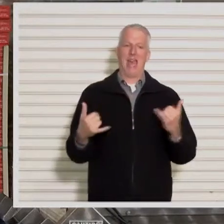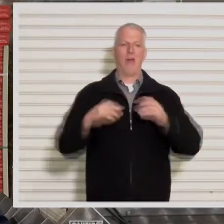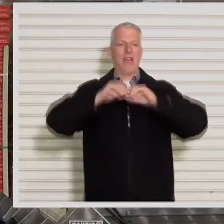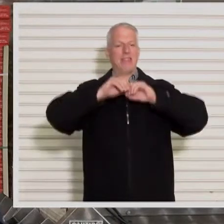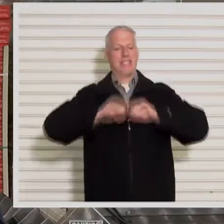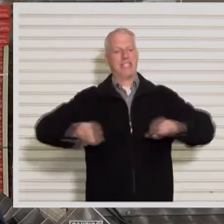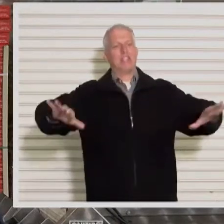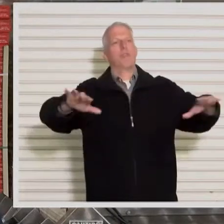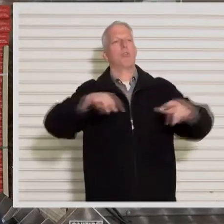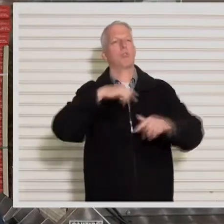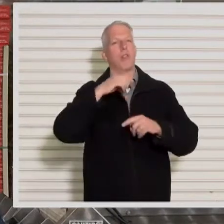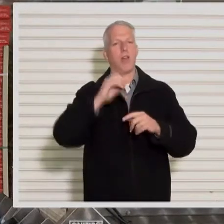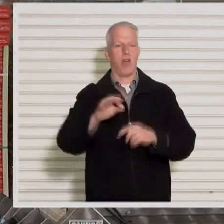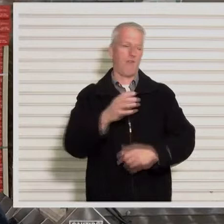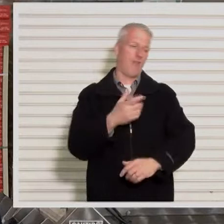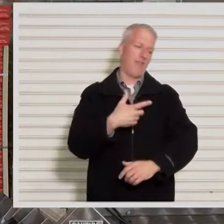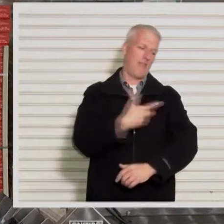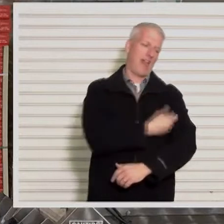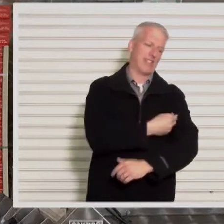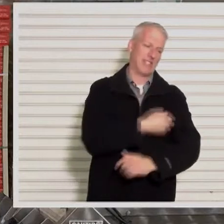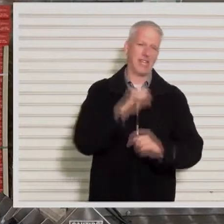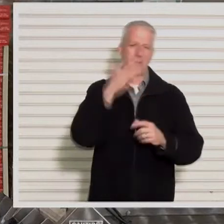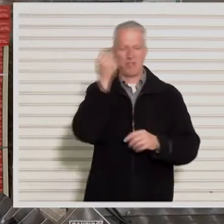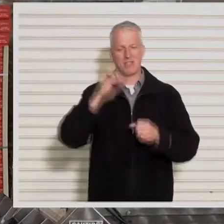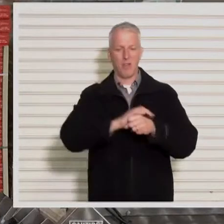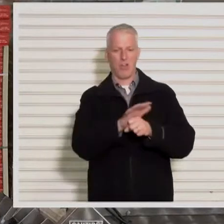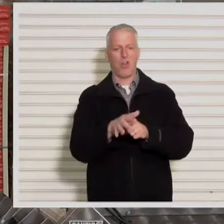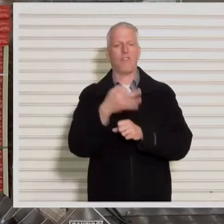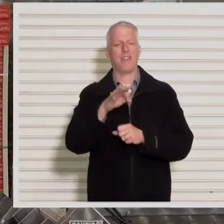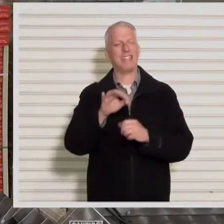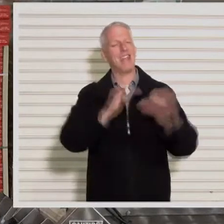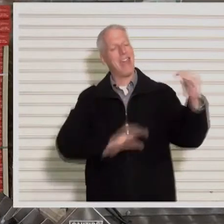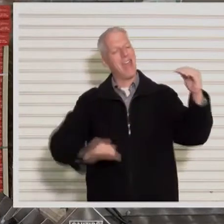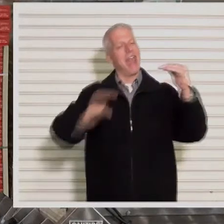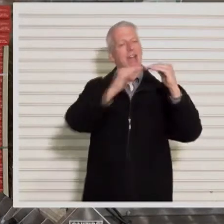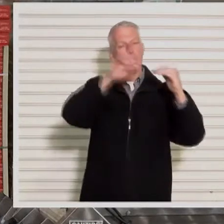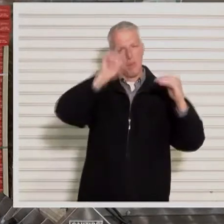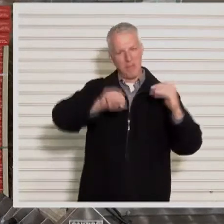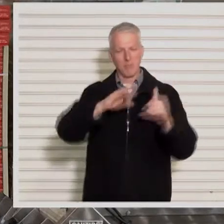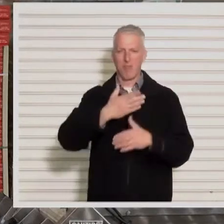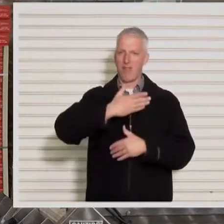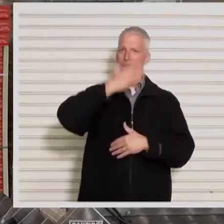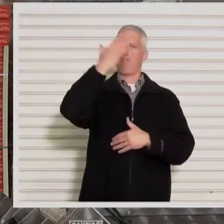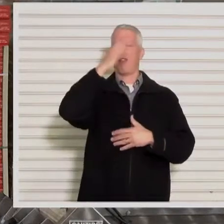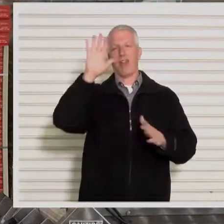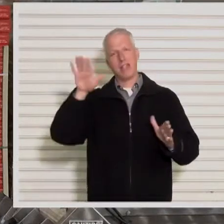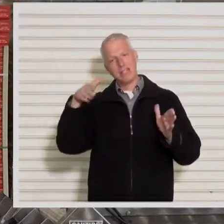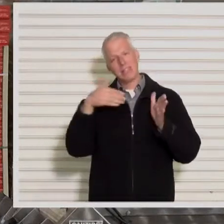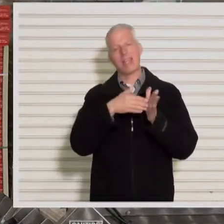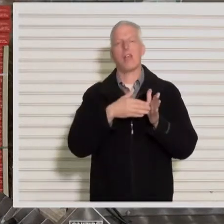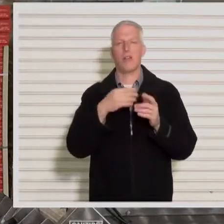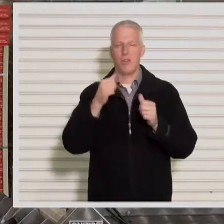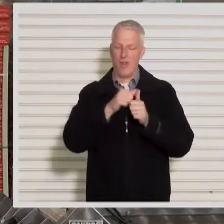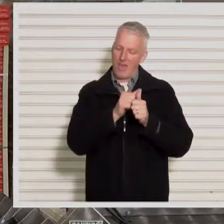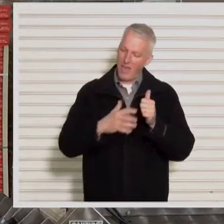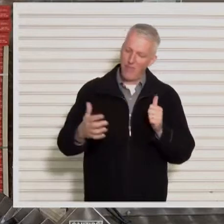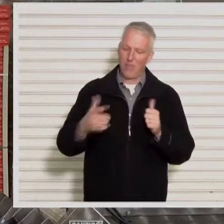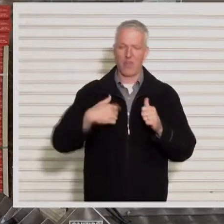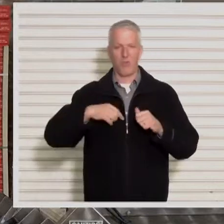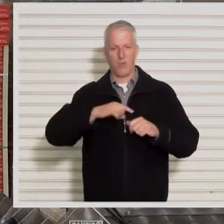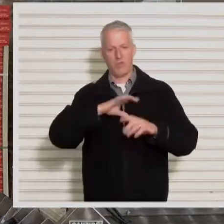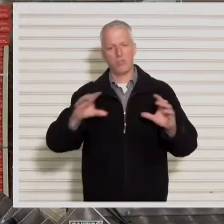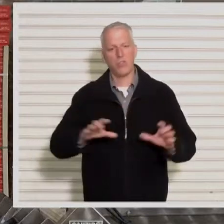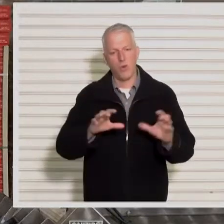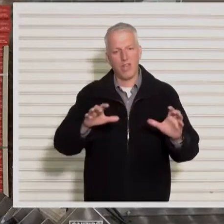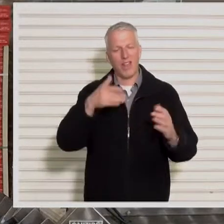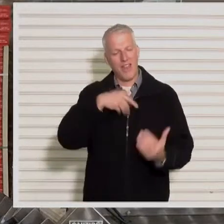of the vaccine for COVID-19. Equity has to be front and center of our strategy in order to address this pandemic that